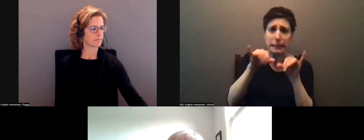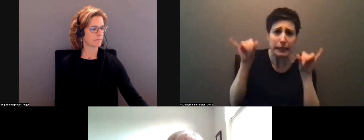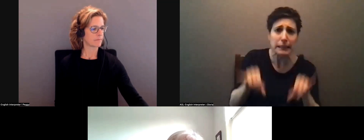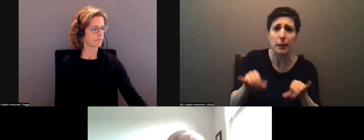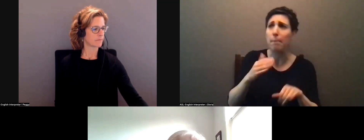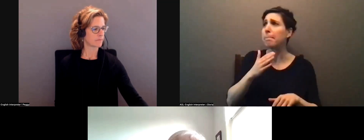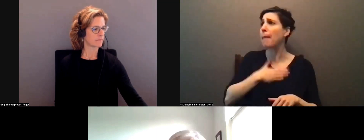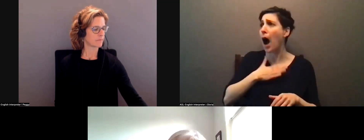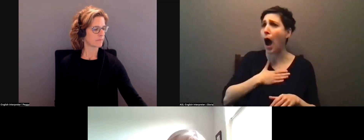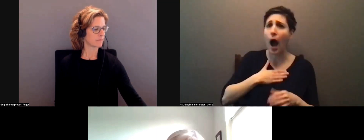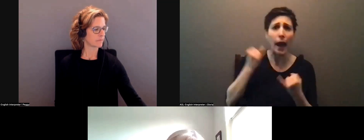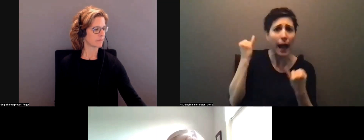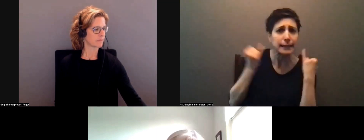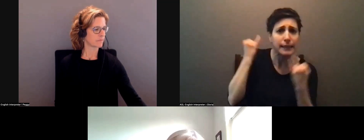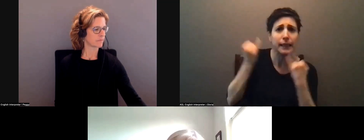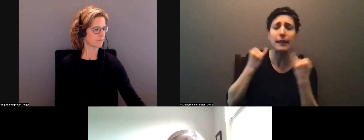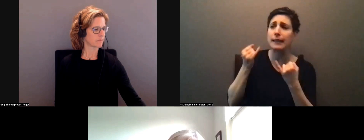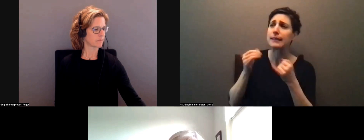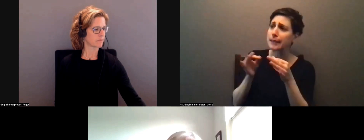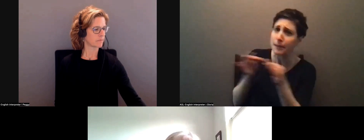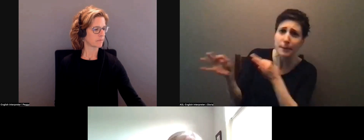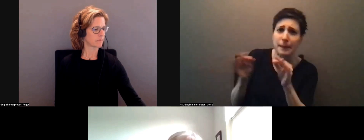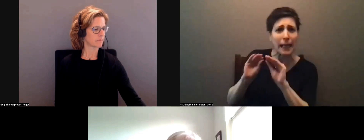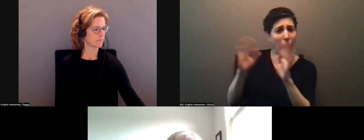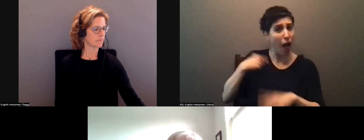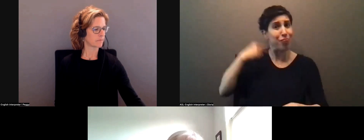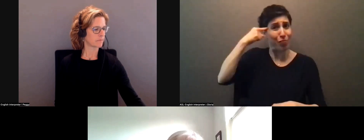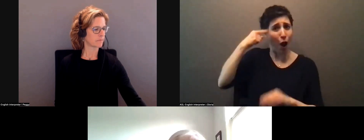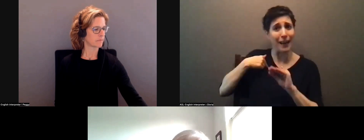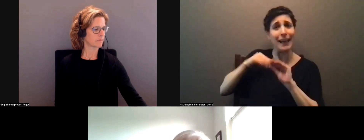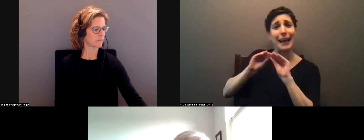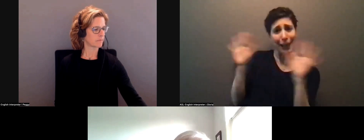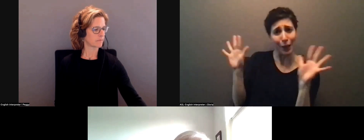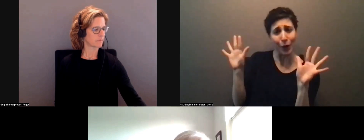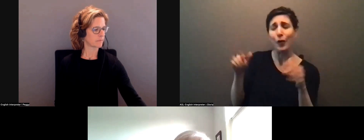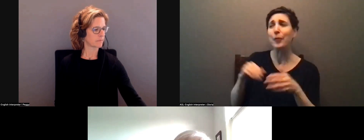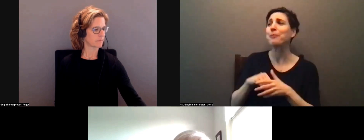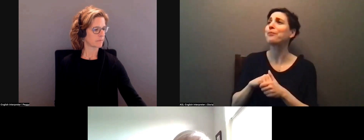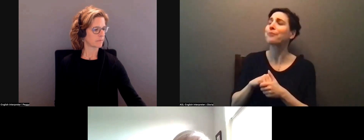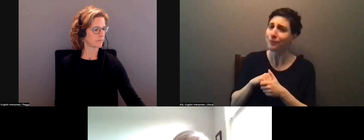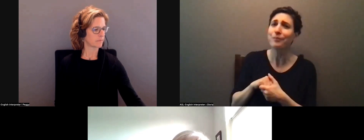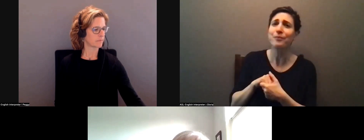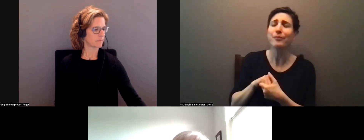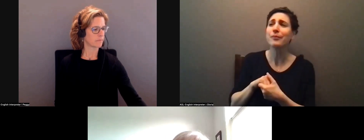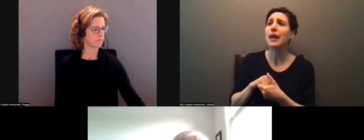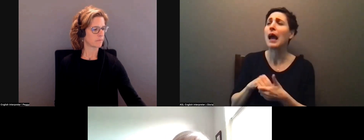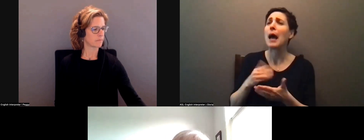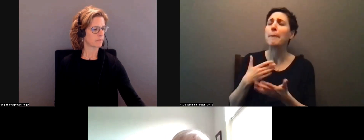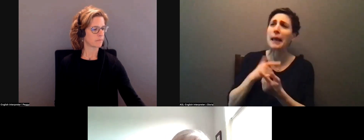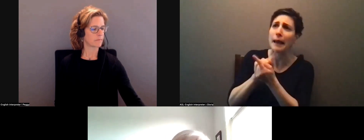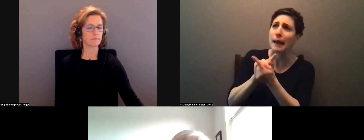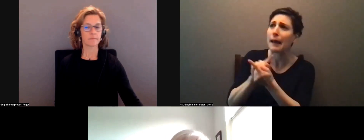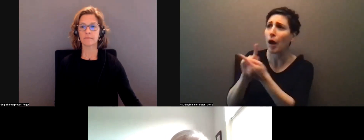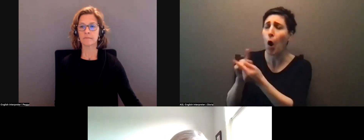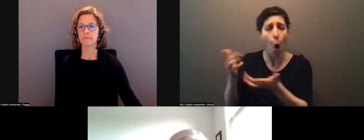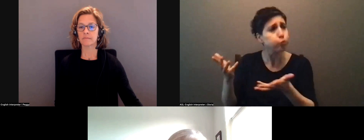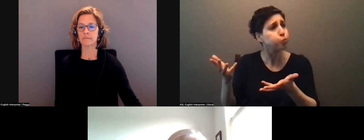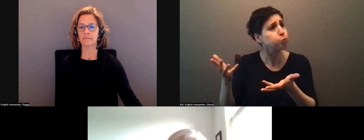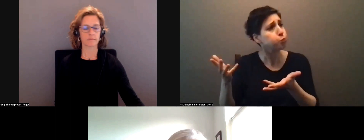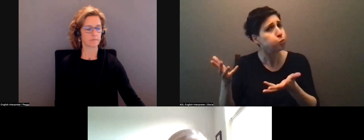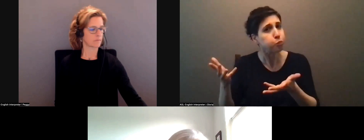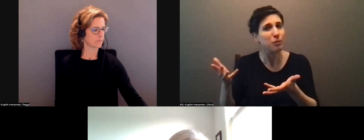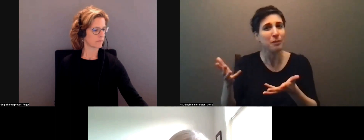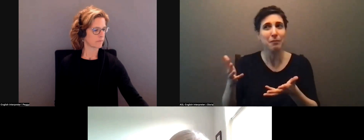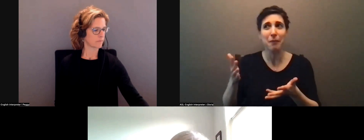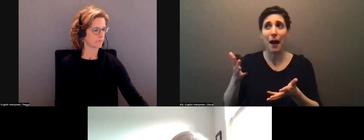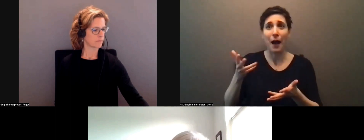and it made perfect sense to me. And I ran it by a couple of other staff, and it made sense to them. But there's more than just 3 of us